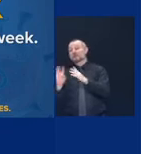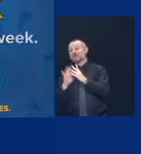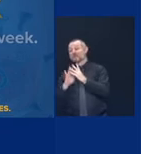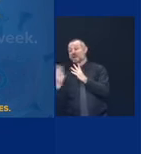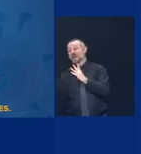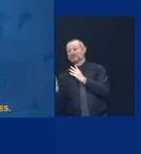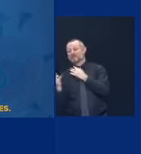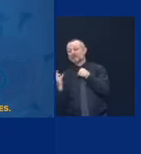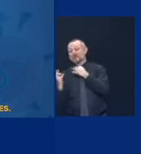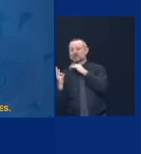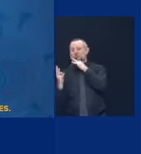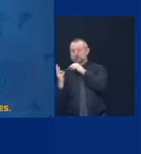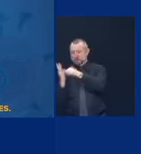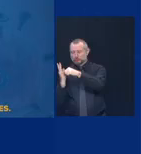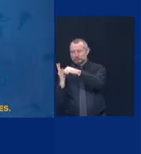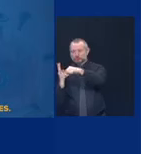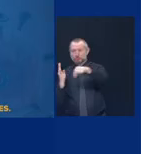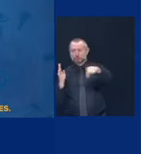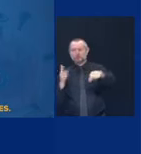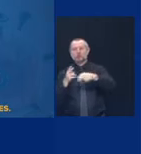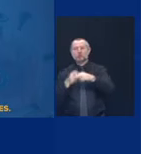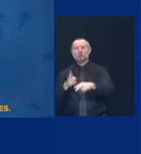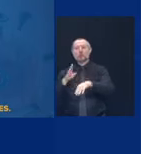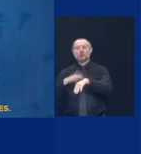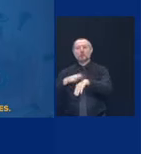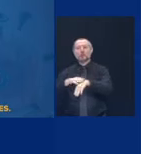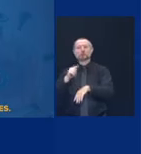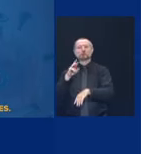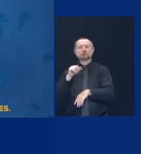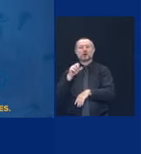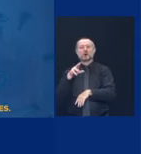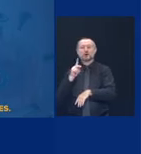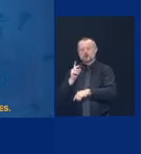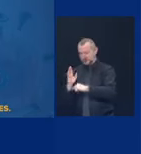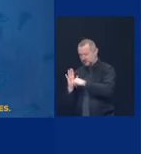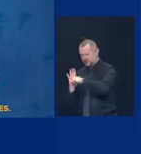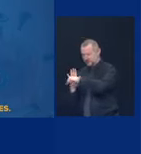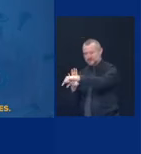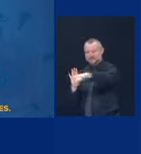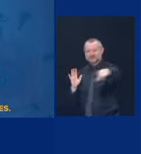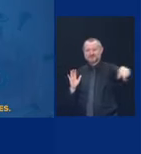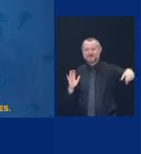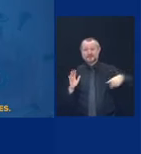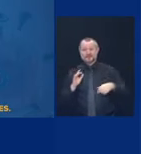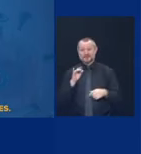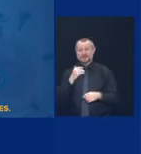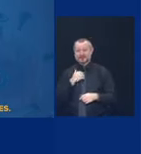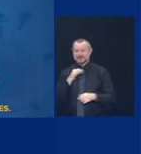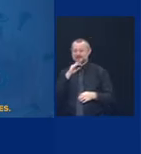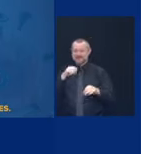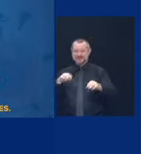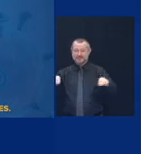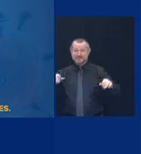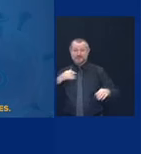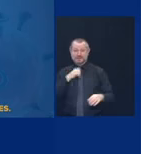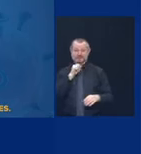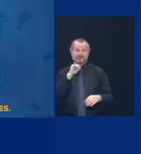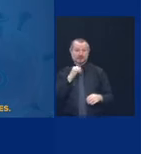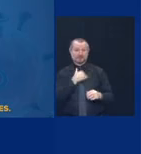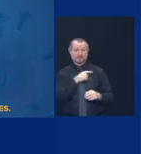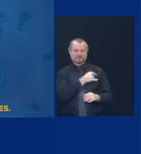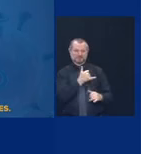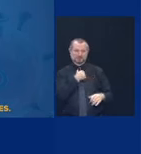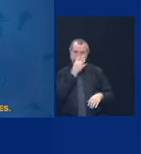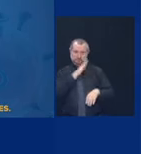don't run into the wall. I always ran into the wall anyway. Parts of Staten Island will go into an orange